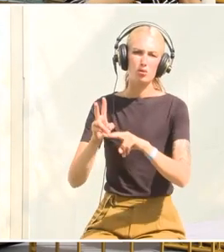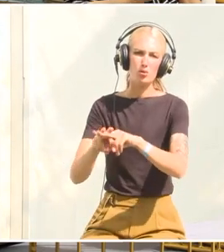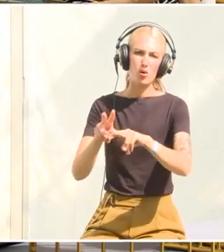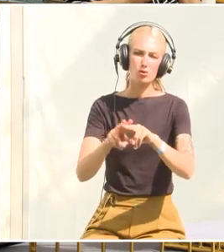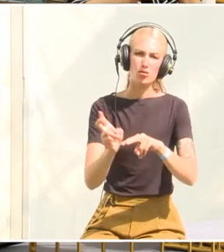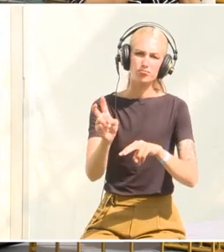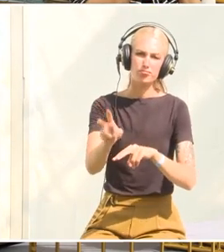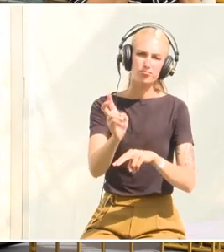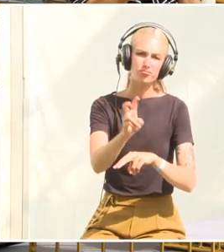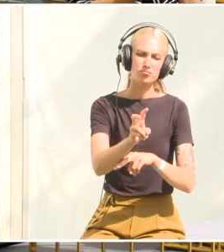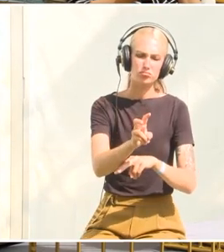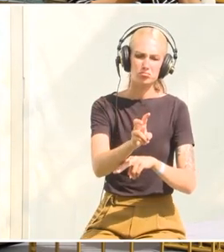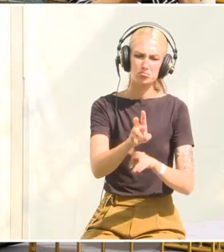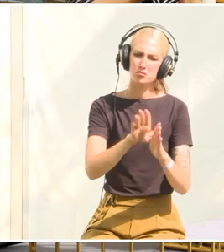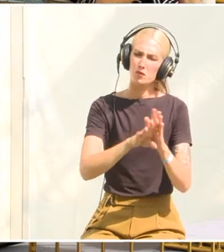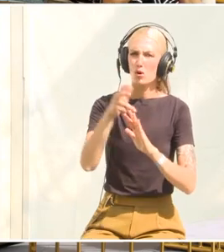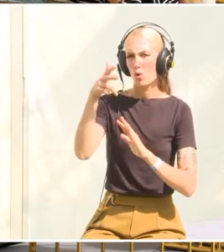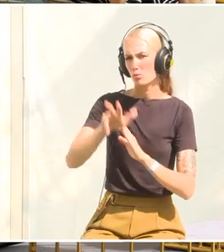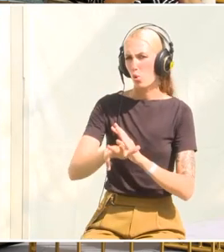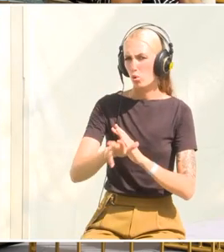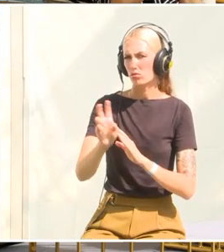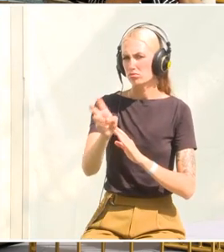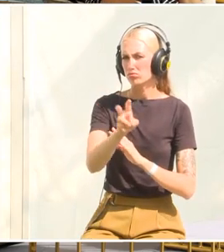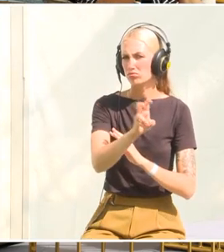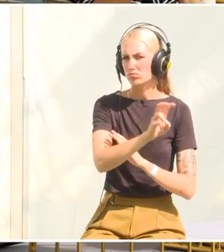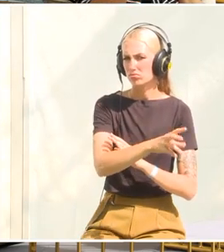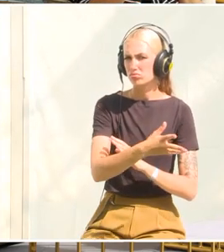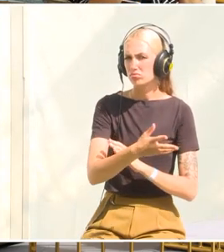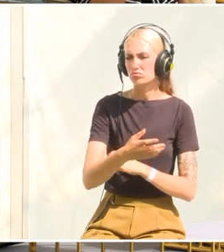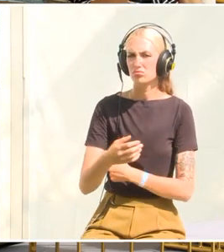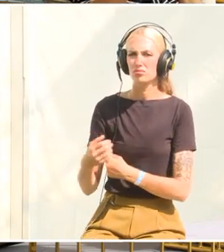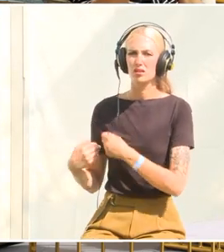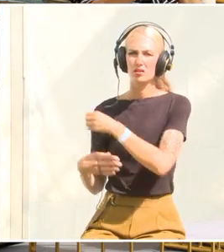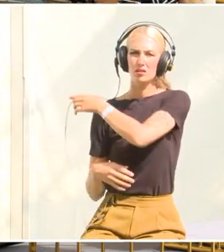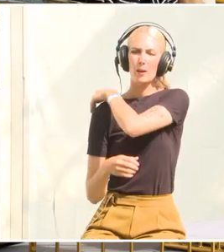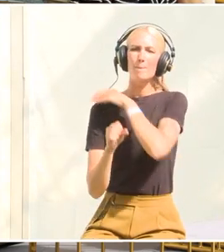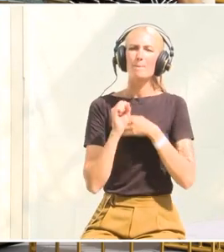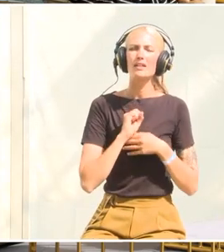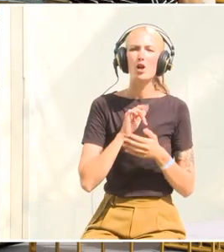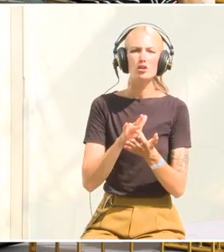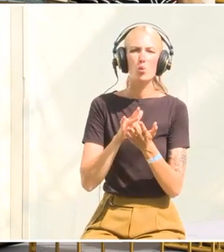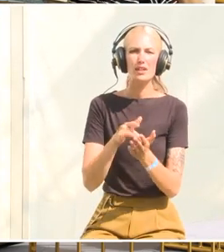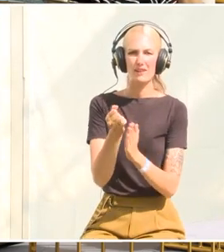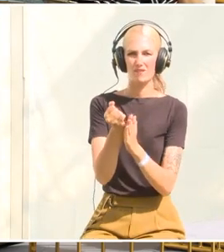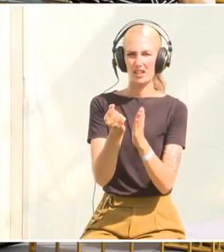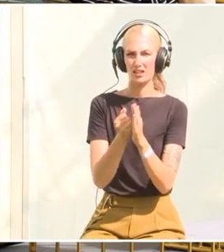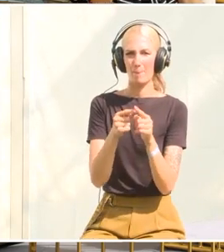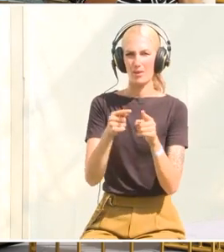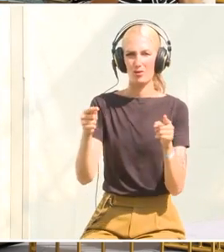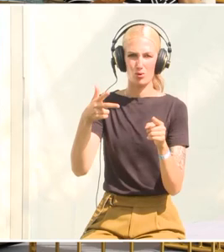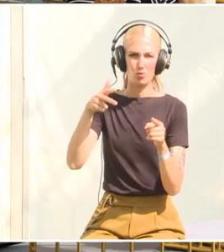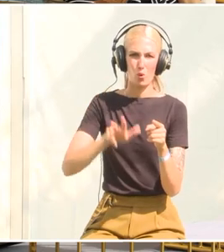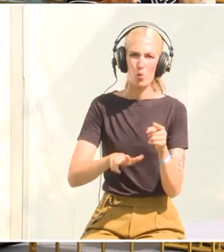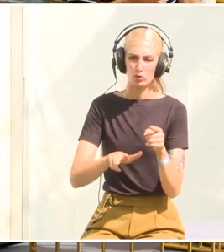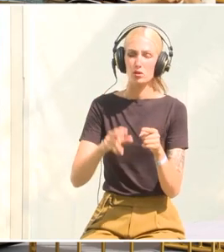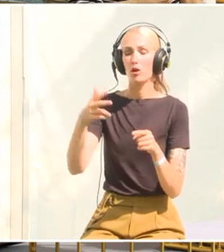every generally 3 months, because this was the length of the tourist visa. So this kind of prompted them to change